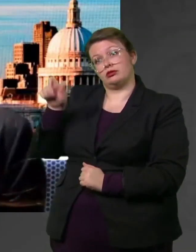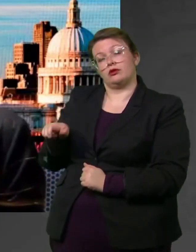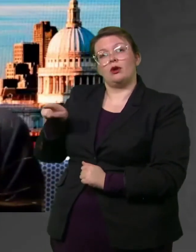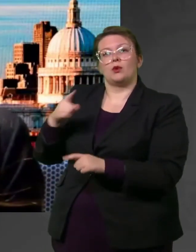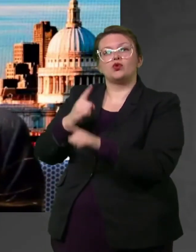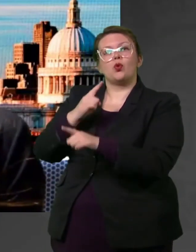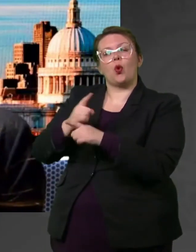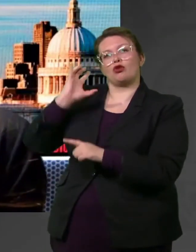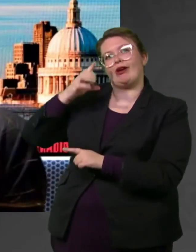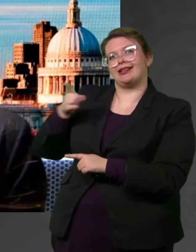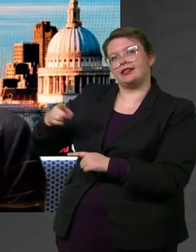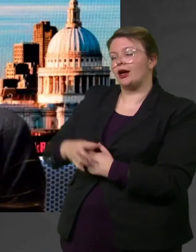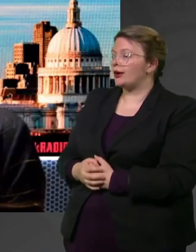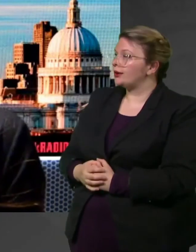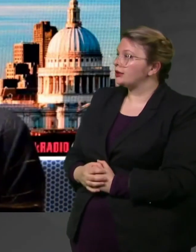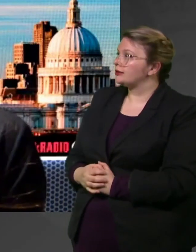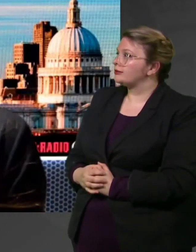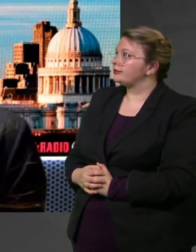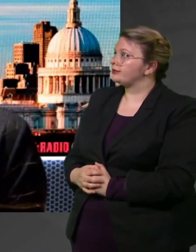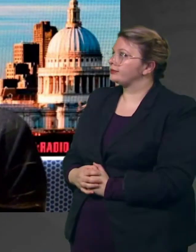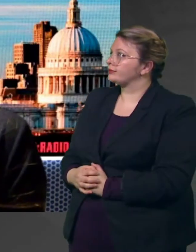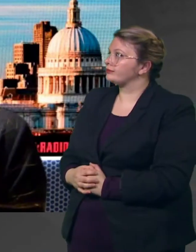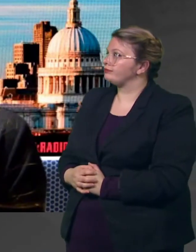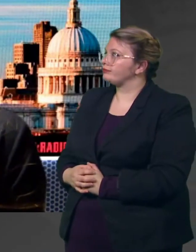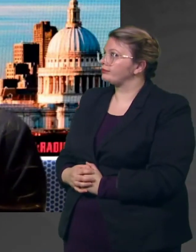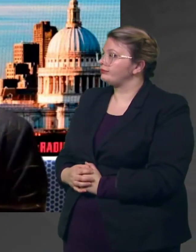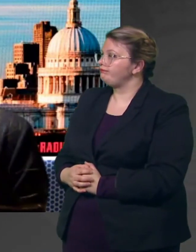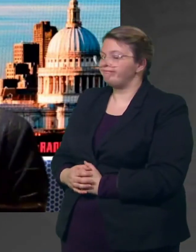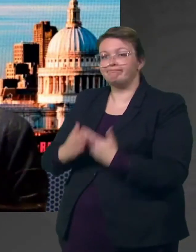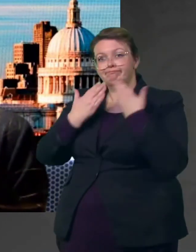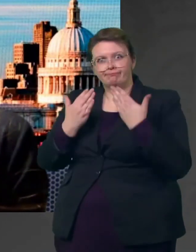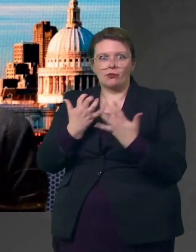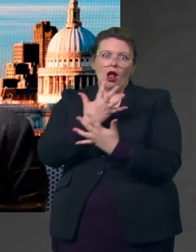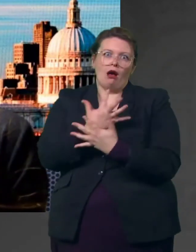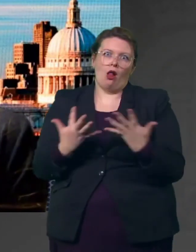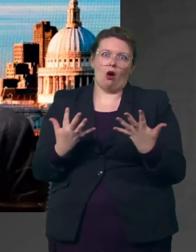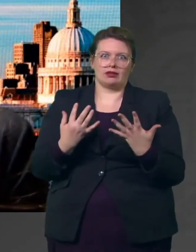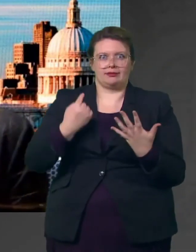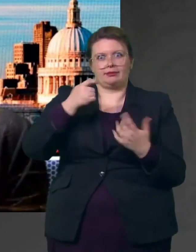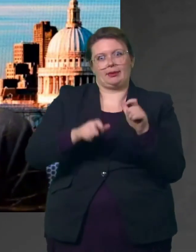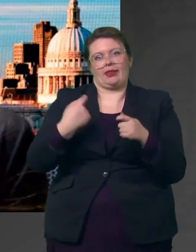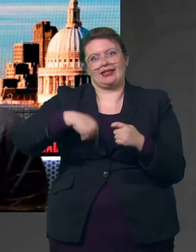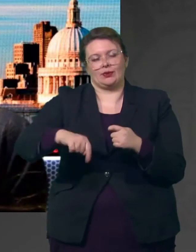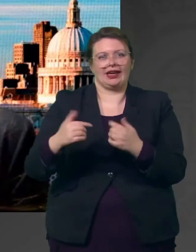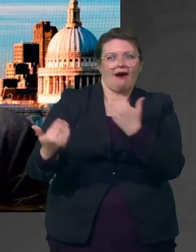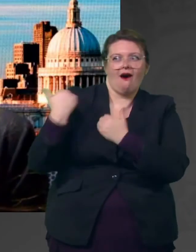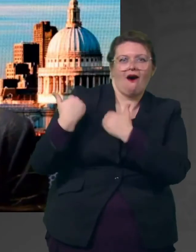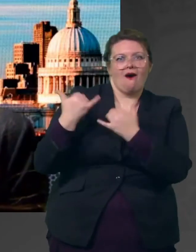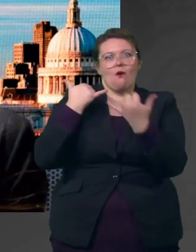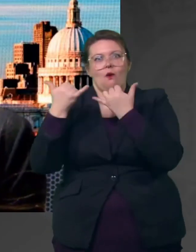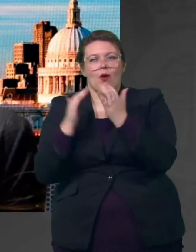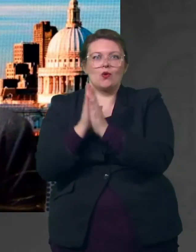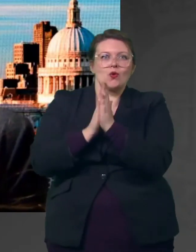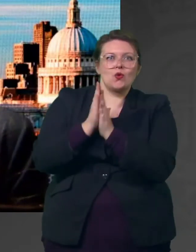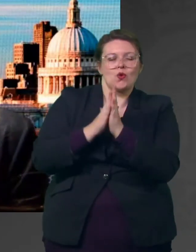Mr. Hancock. We've had lots of calls from listeners this week who are raring to go to get their vaccines, but they're also a bit concerned and